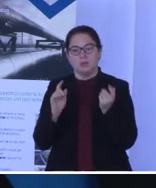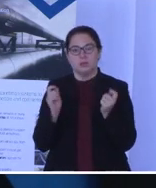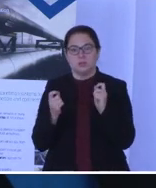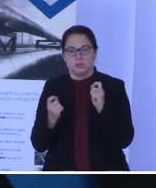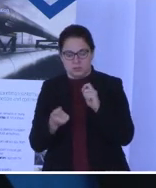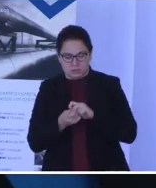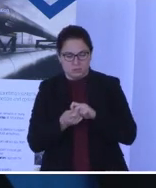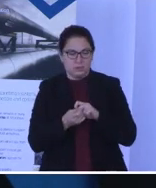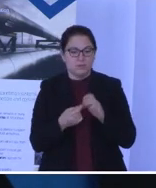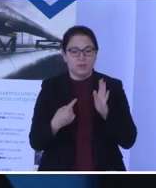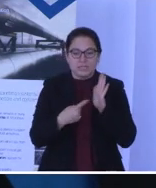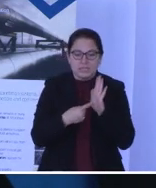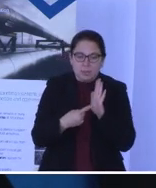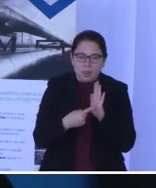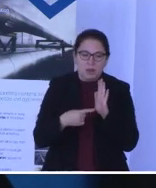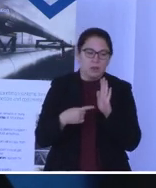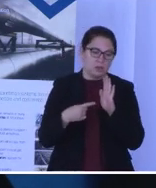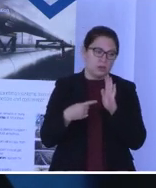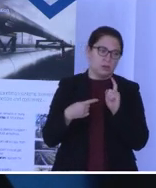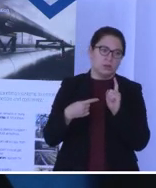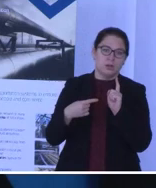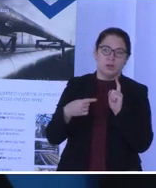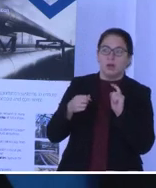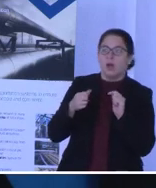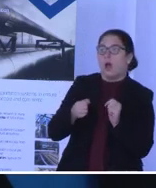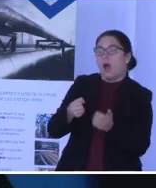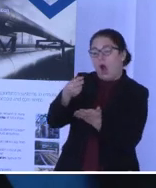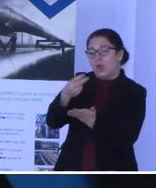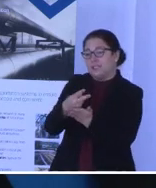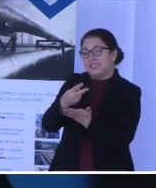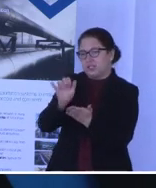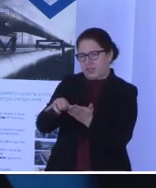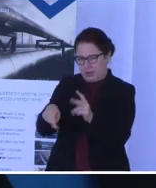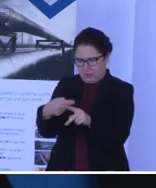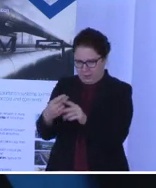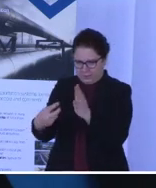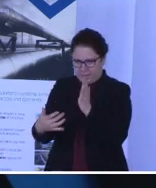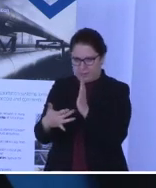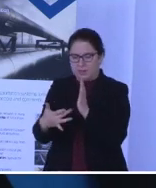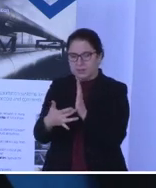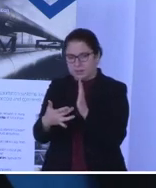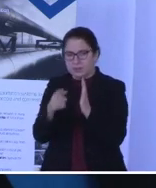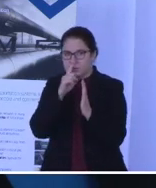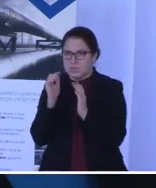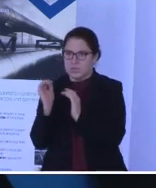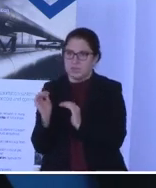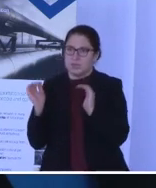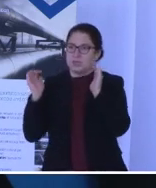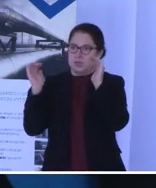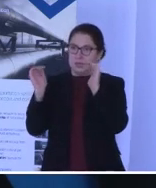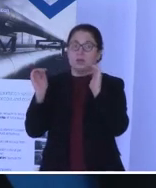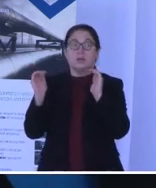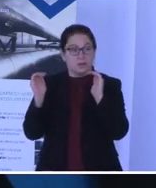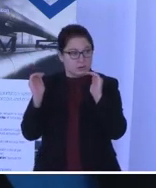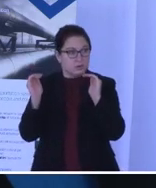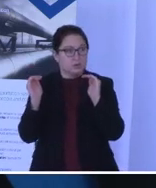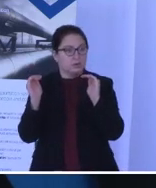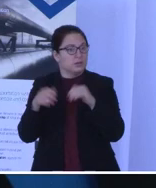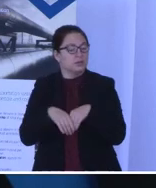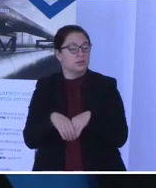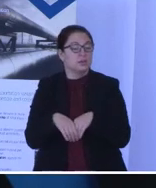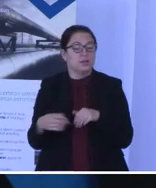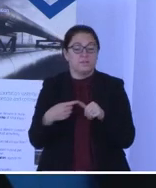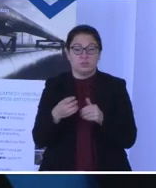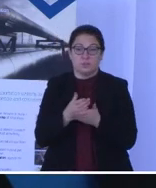for example, credential authentication technologies, which are much more advanced and much more accurate. And of course, part of